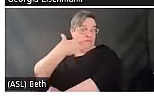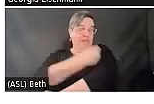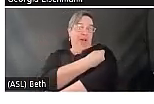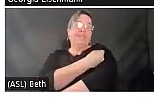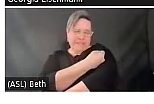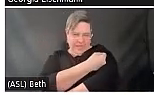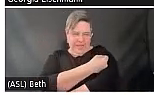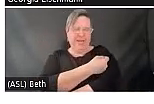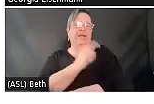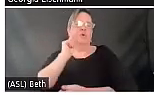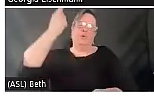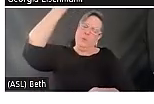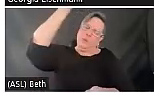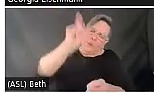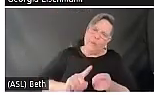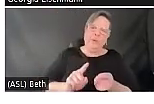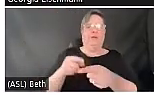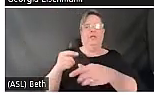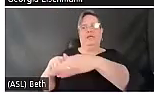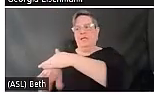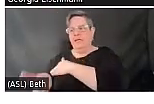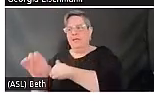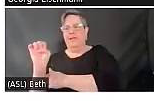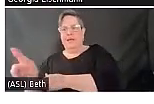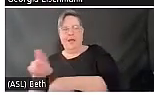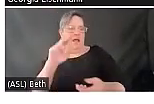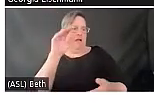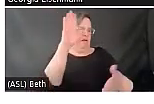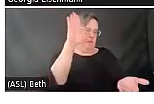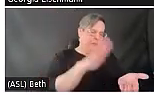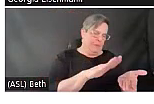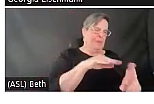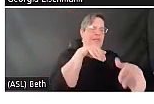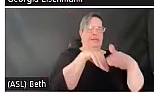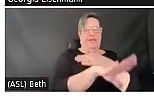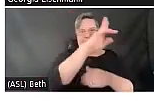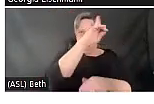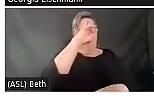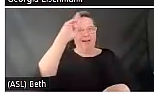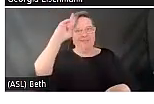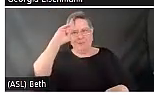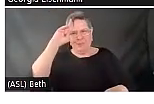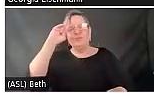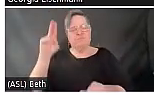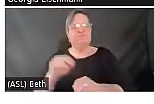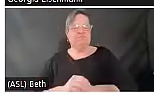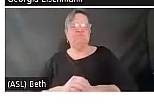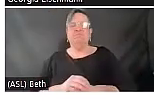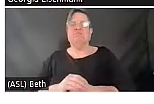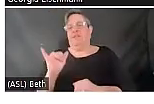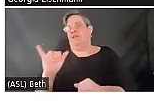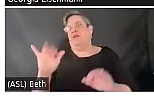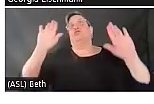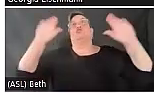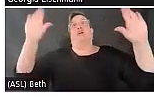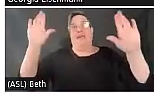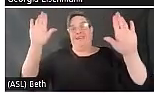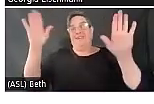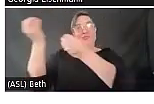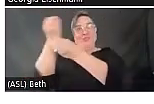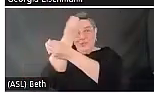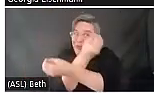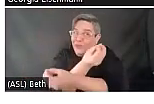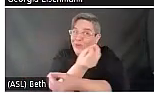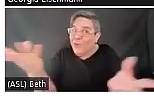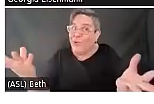need for hospitalization or visits to the emergency department and urgent cares. That's great news. So this is a